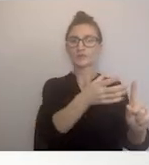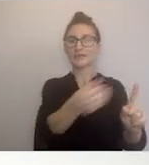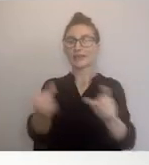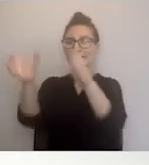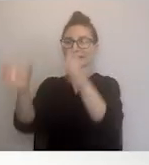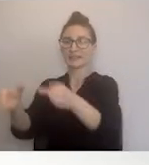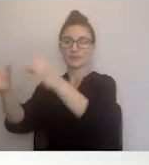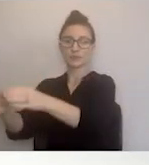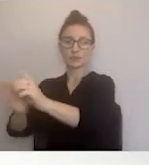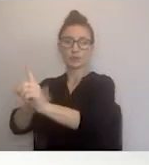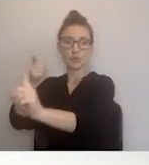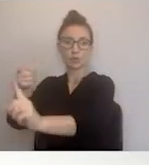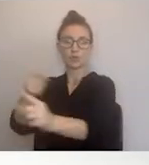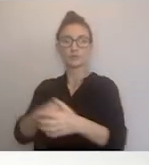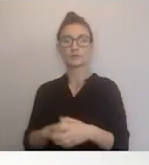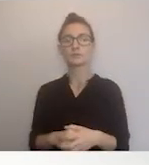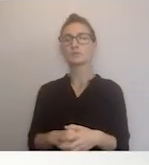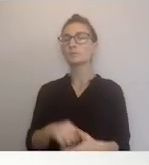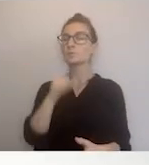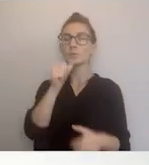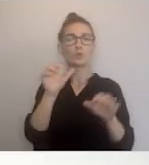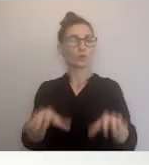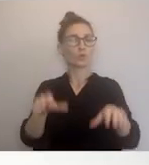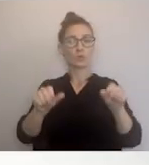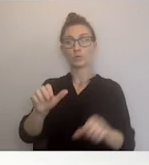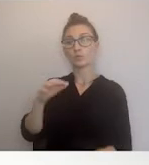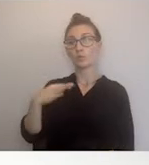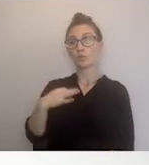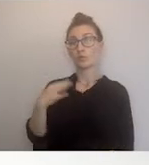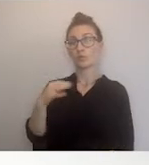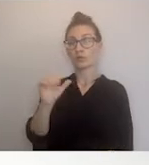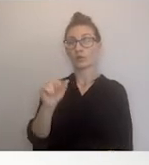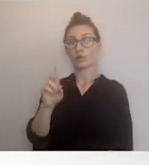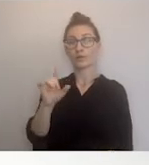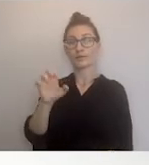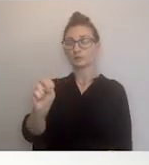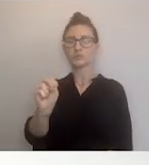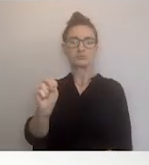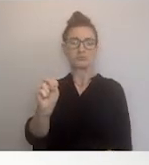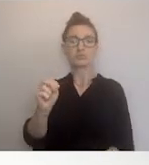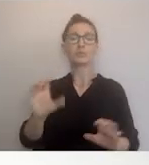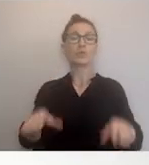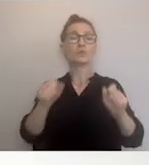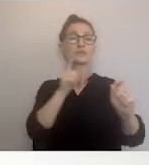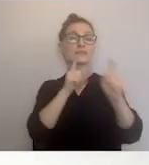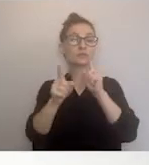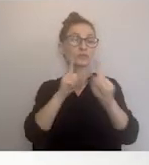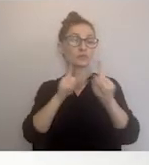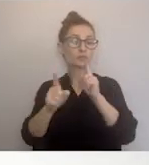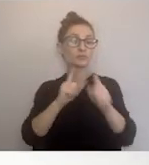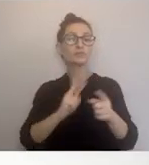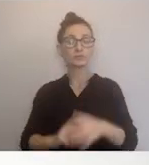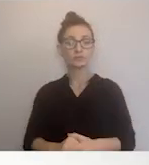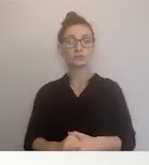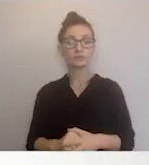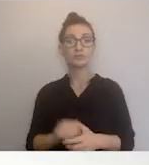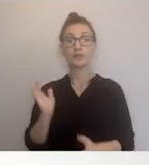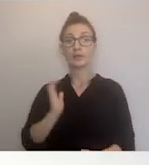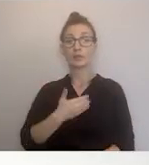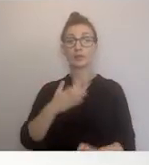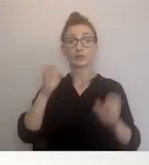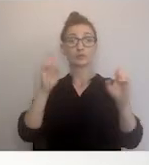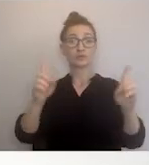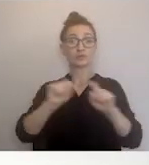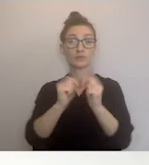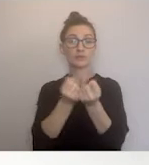goals for the individual performers. Instead of an audition, we hold interviews with each new participant and gauge their interest and